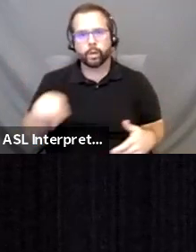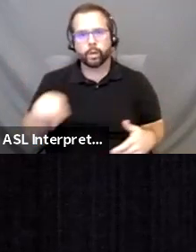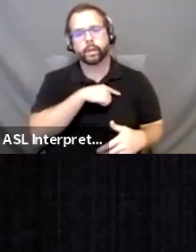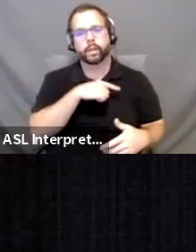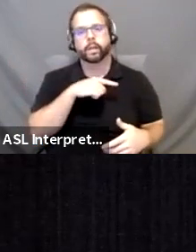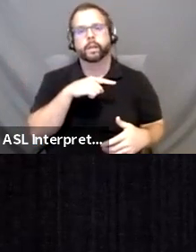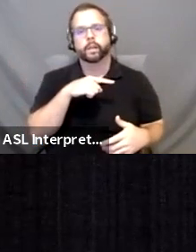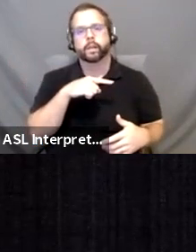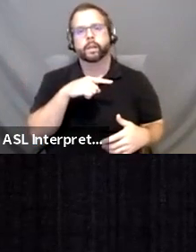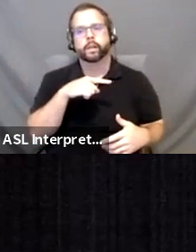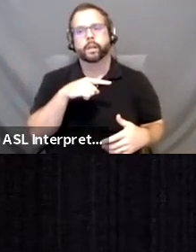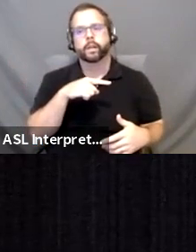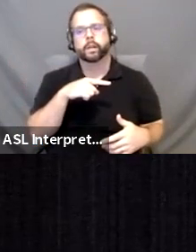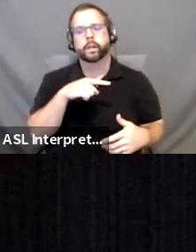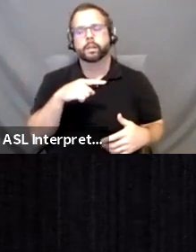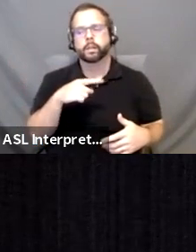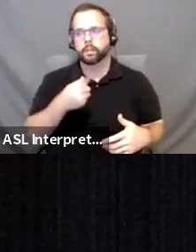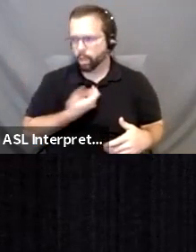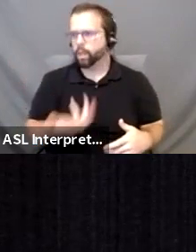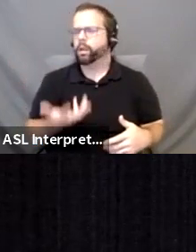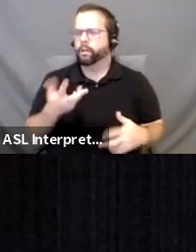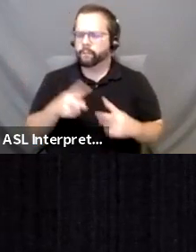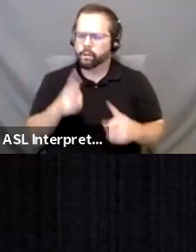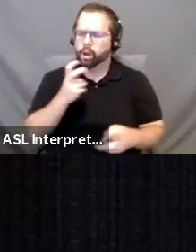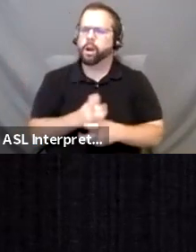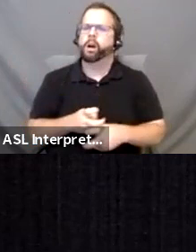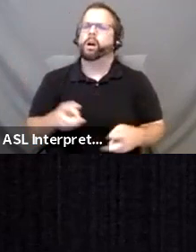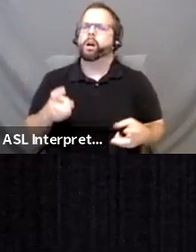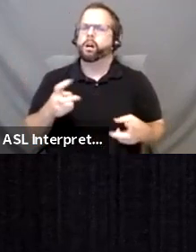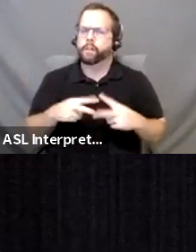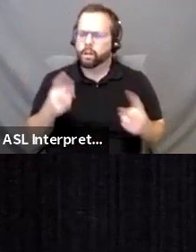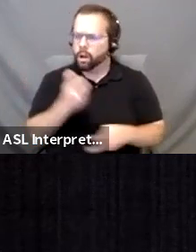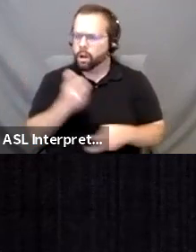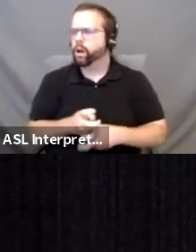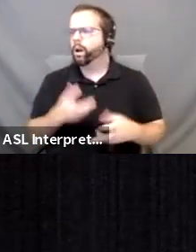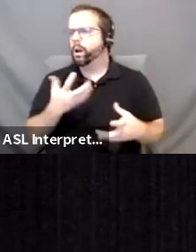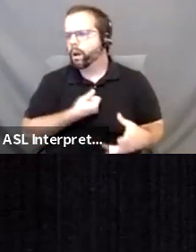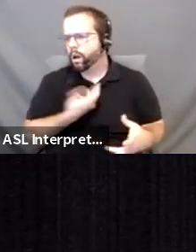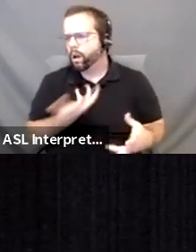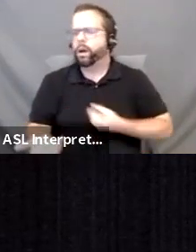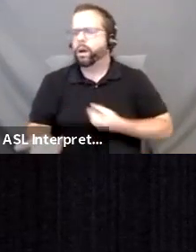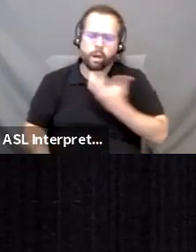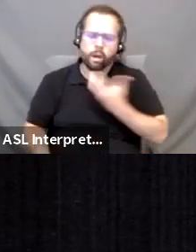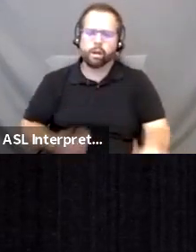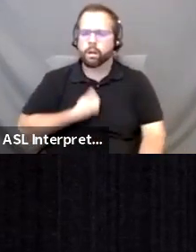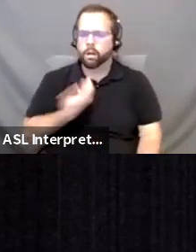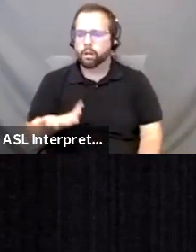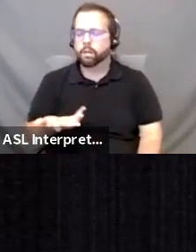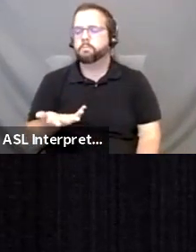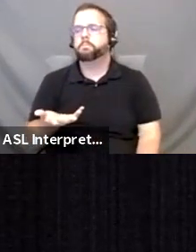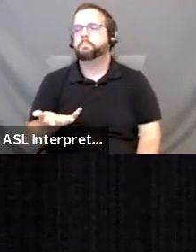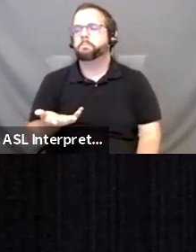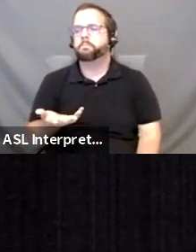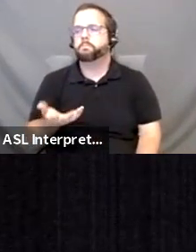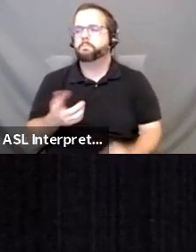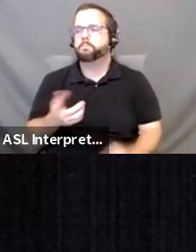been so hard. Here are all the different places, unless y'all just didn't want to. But overall, it sounds really positive. Like you